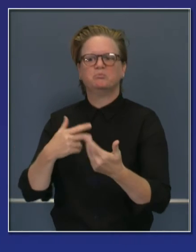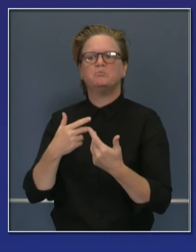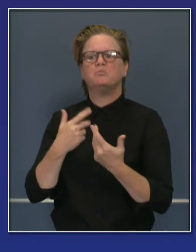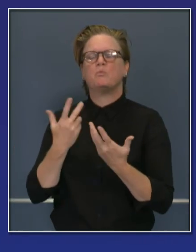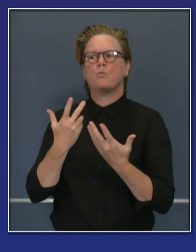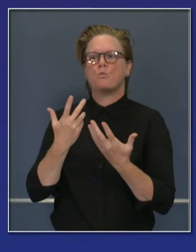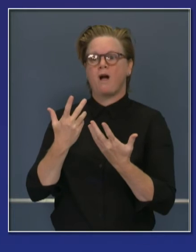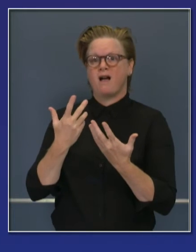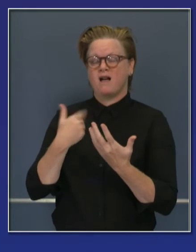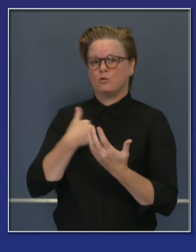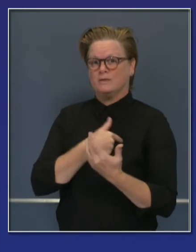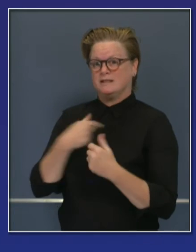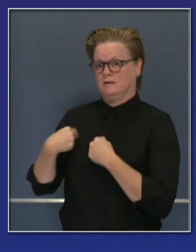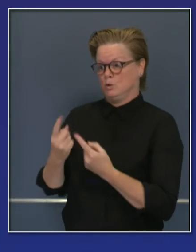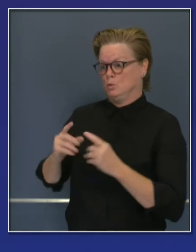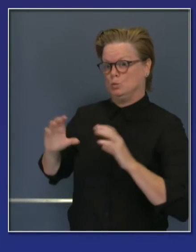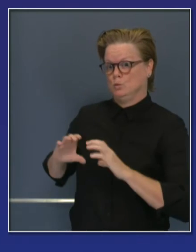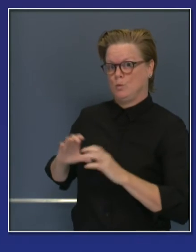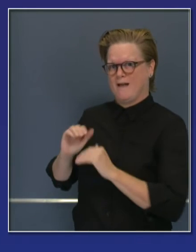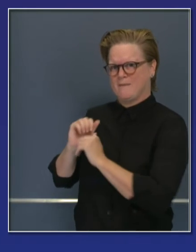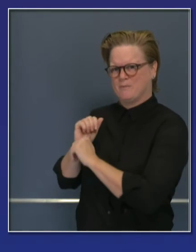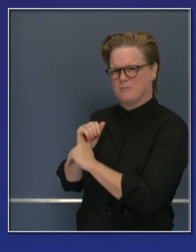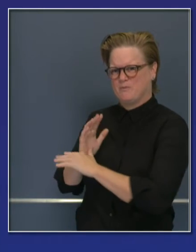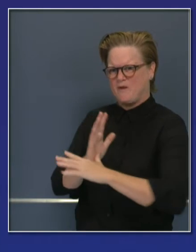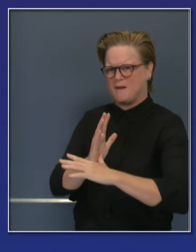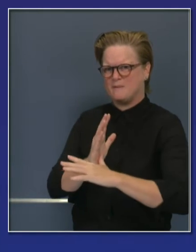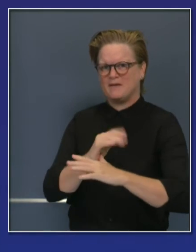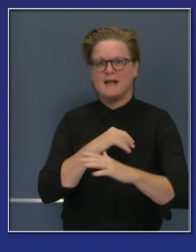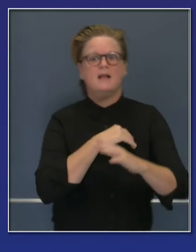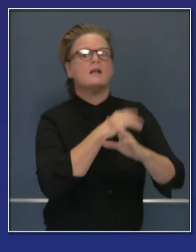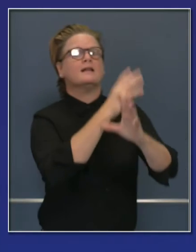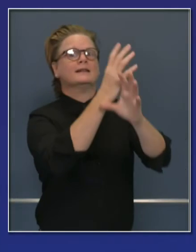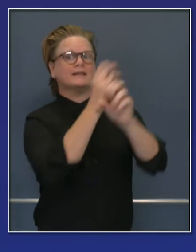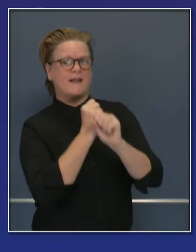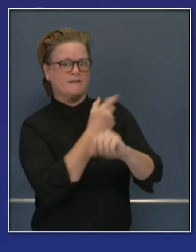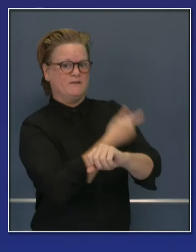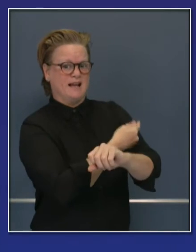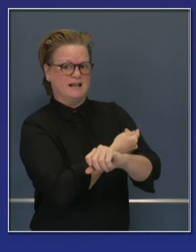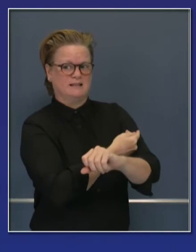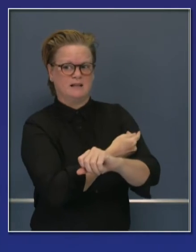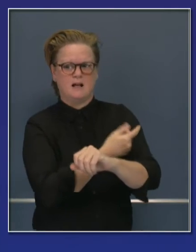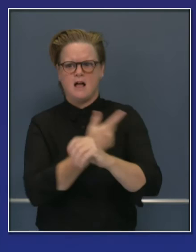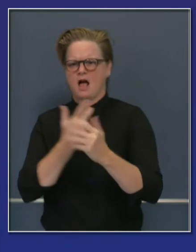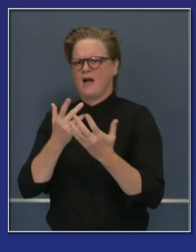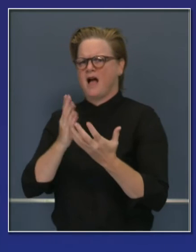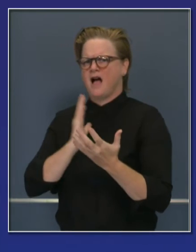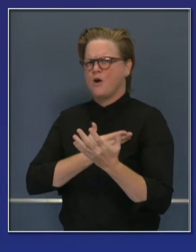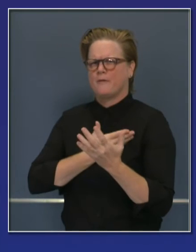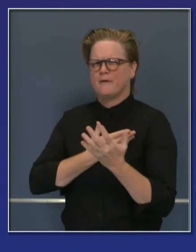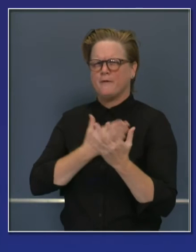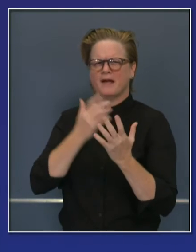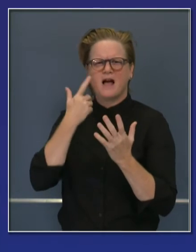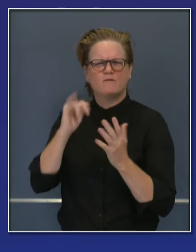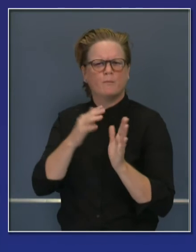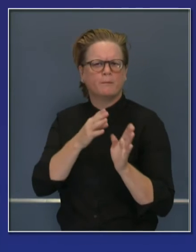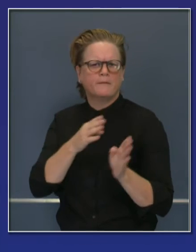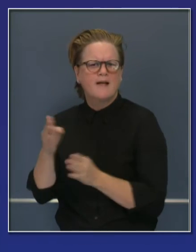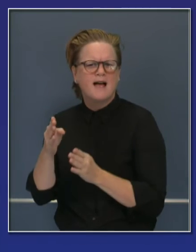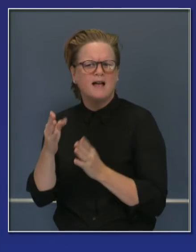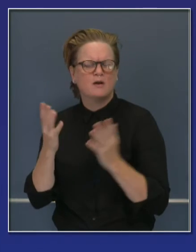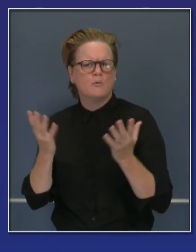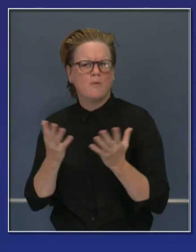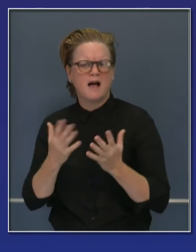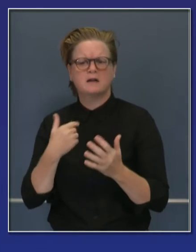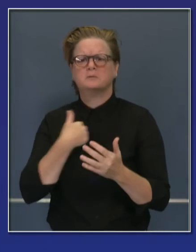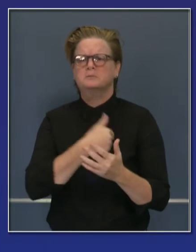doing as it relates to our response plan, our vaccine planning. We've announced on multiple